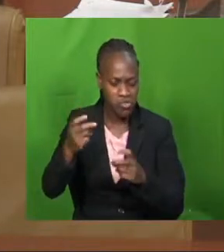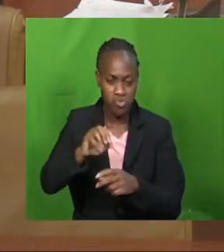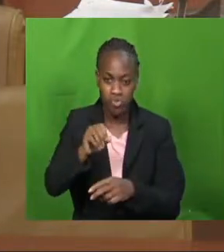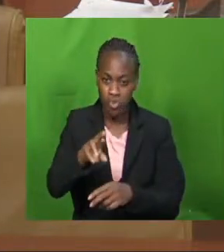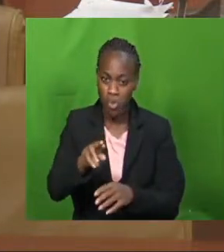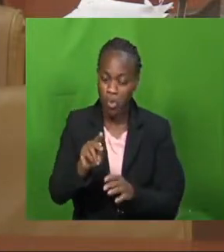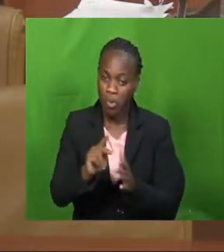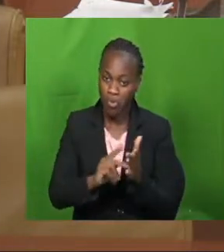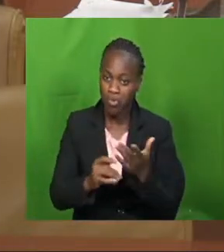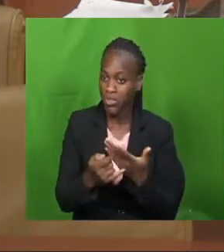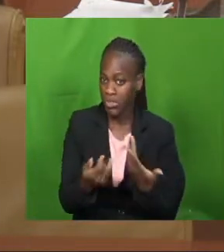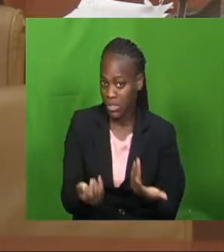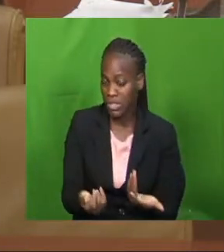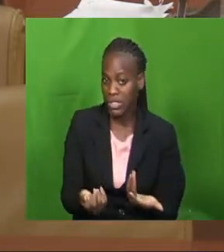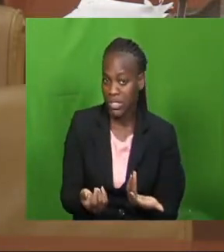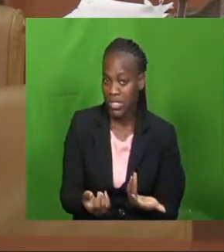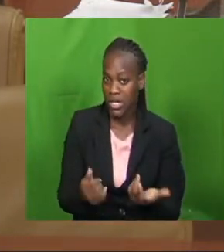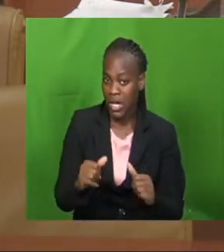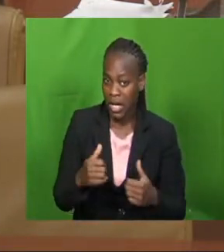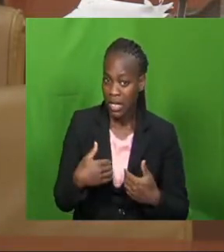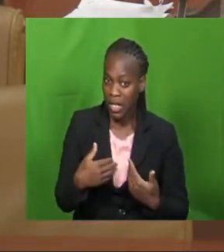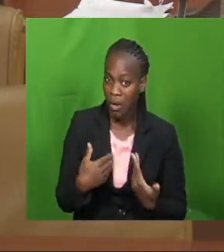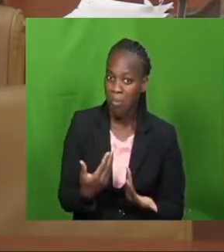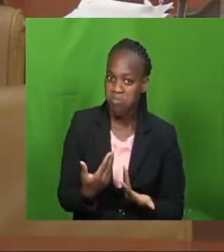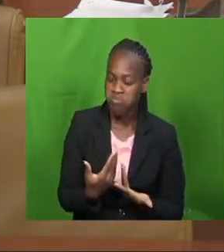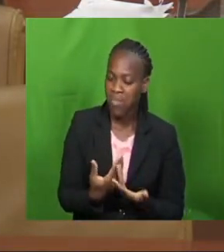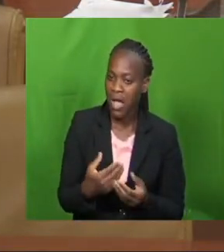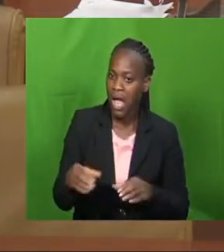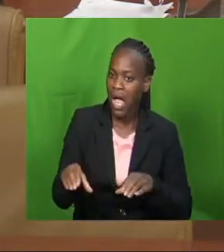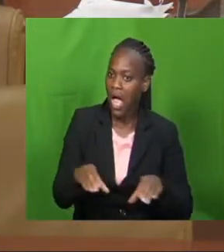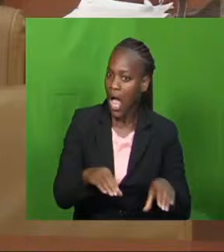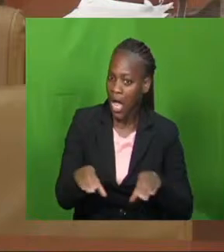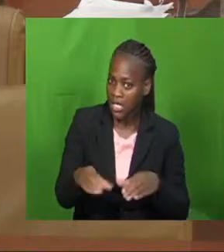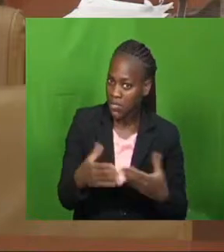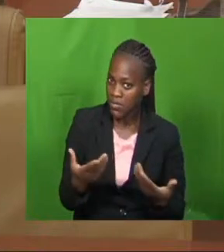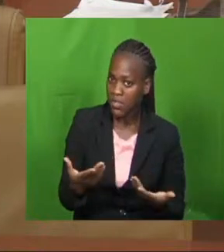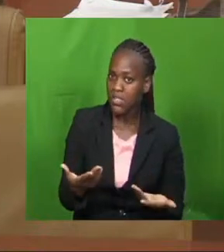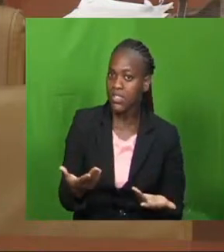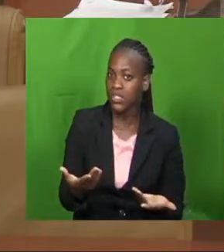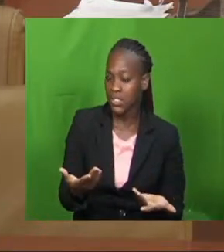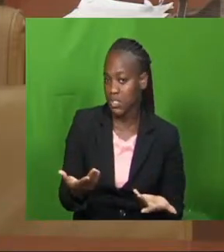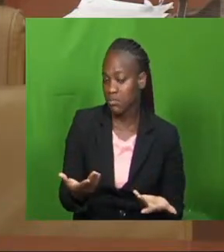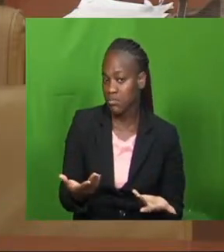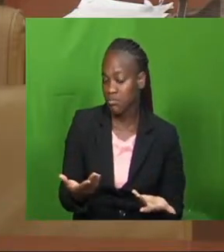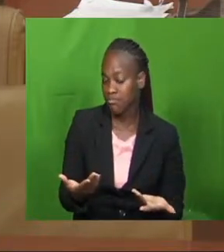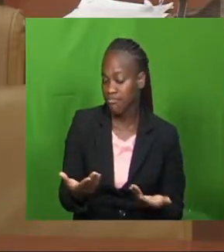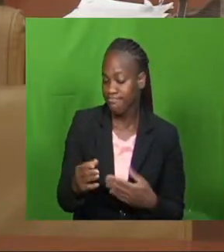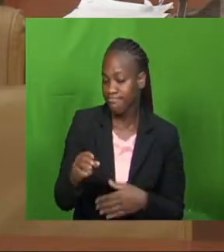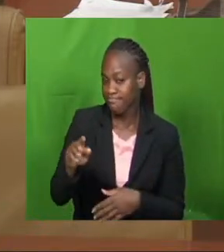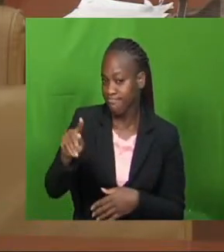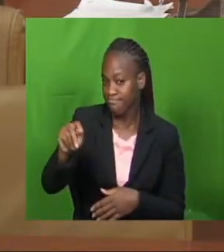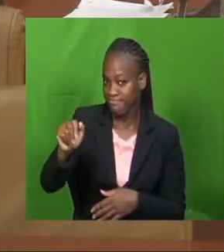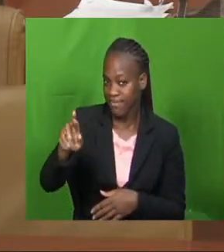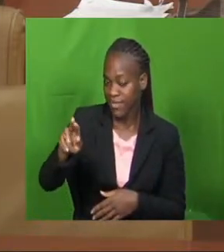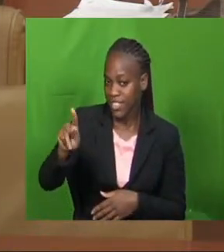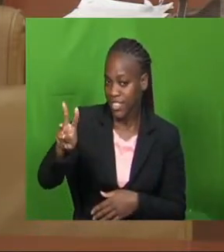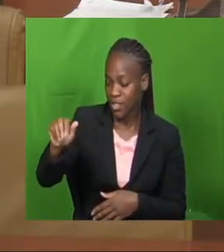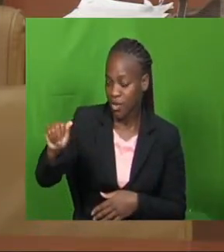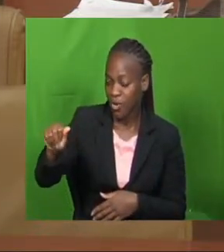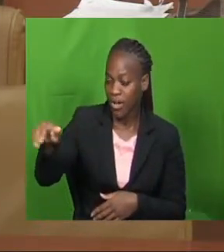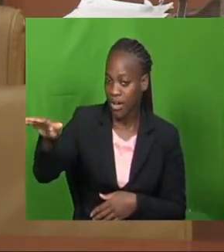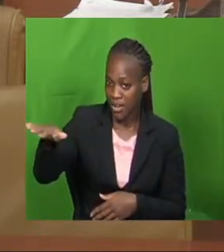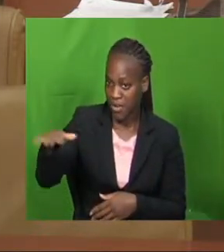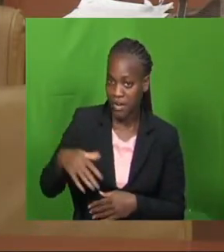attract commercial activities into Takwa. If somebody wants to build a brewery in Takwa, he can easily do this. If somebody wants to